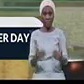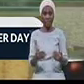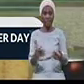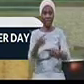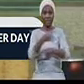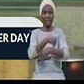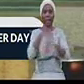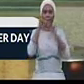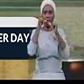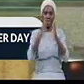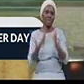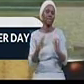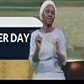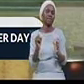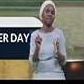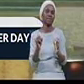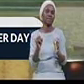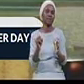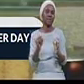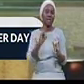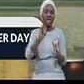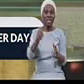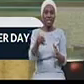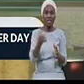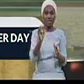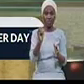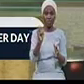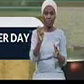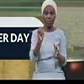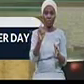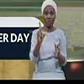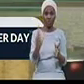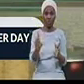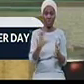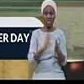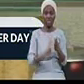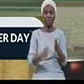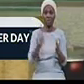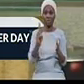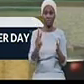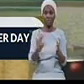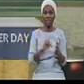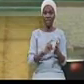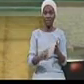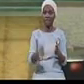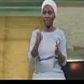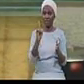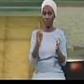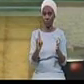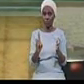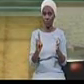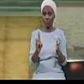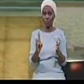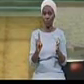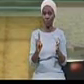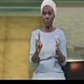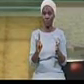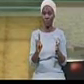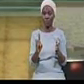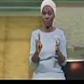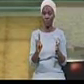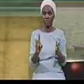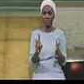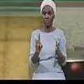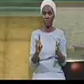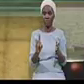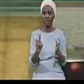Joel chapter 2. And we're reading from verse 1. Joel chapter 2.